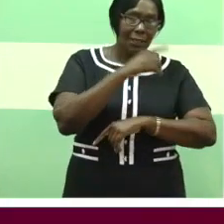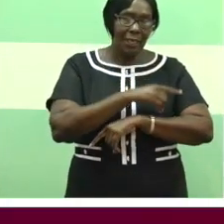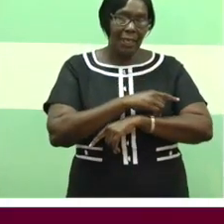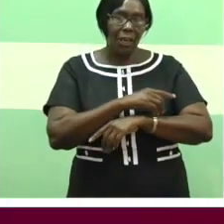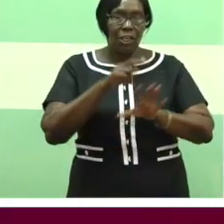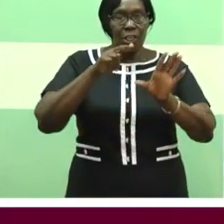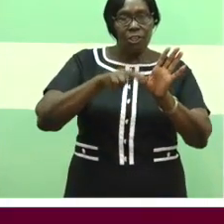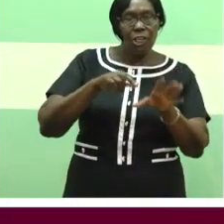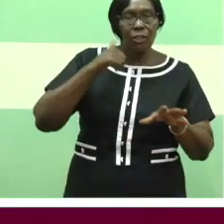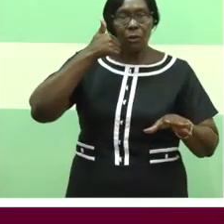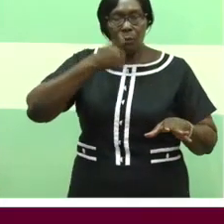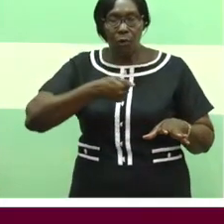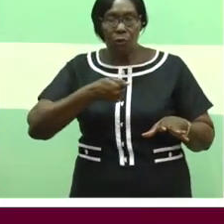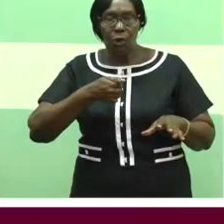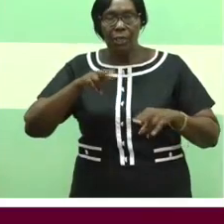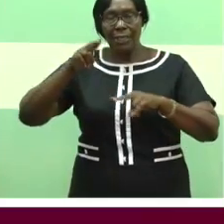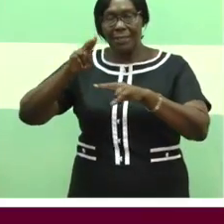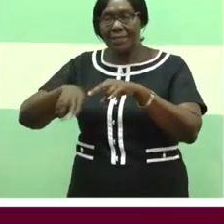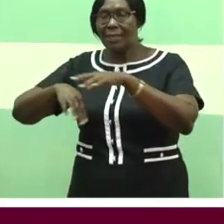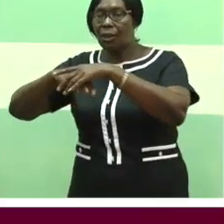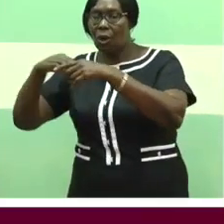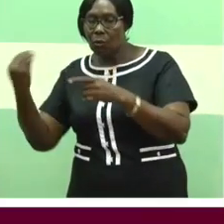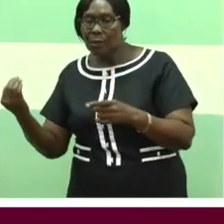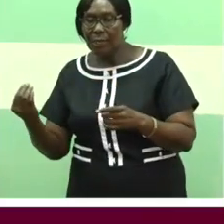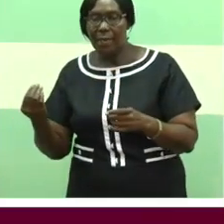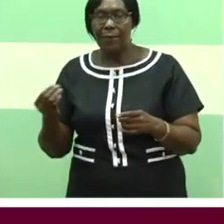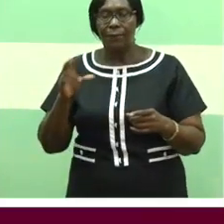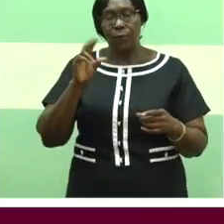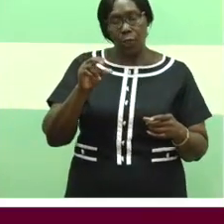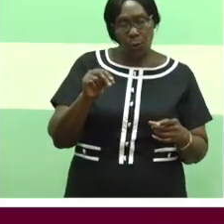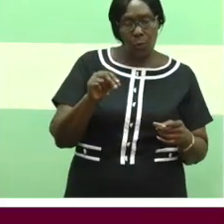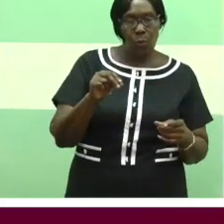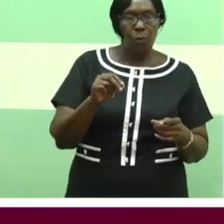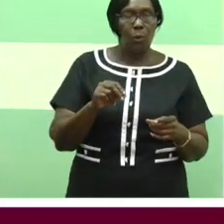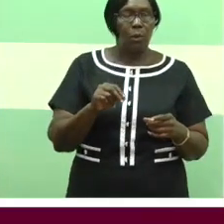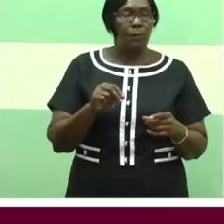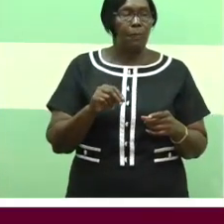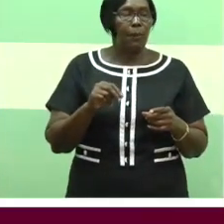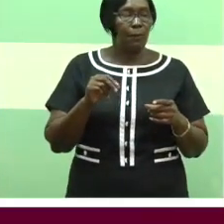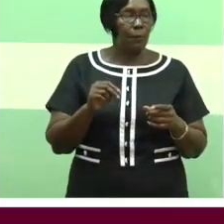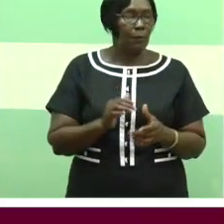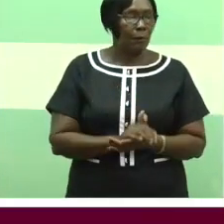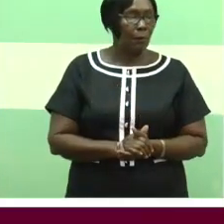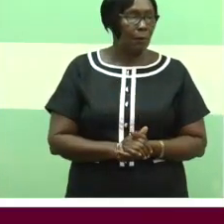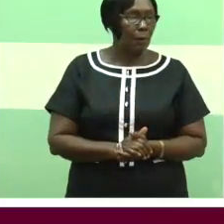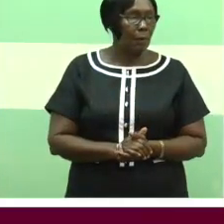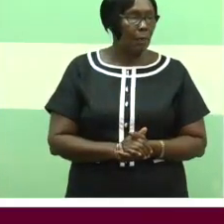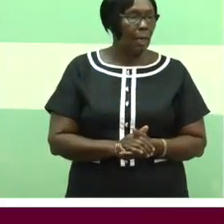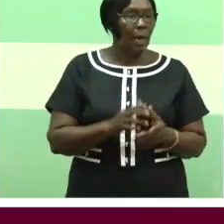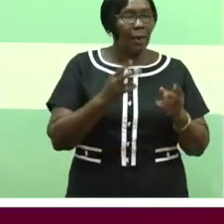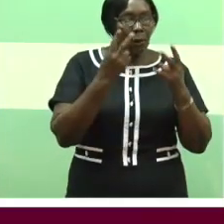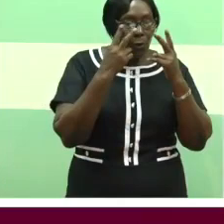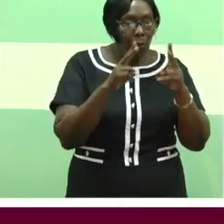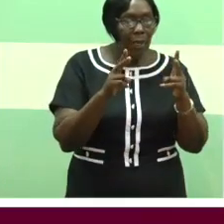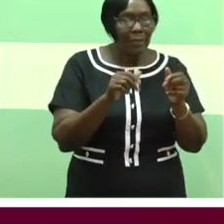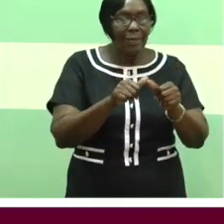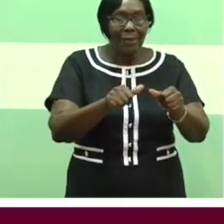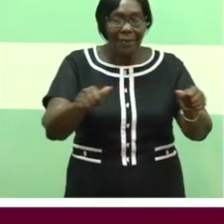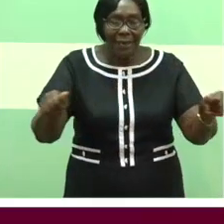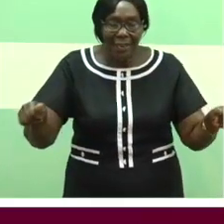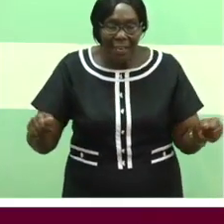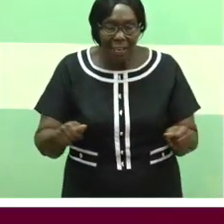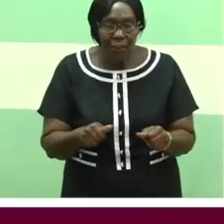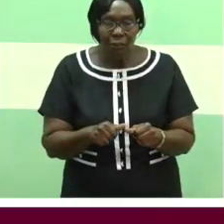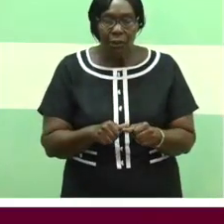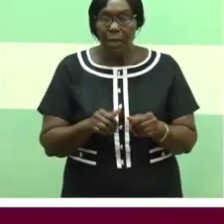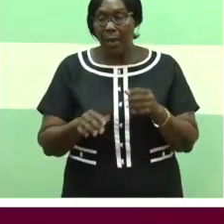couch tomorrow, then they're sitting out in the porch the next day. What we're going to do, we're going to look at an area. It could be a space